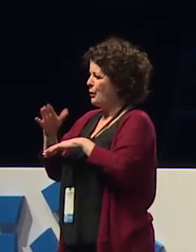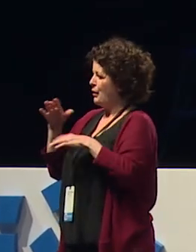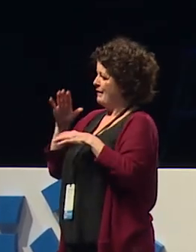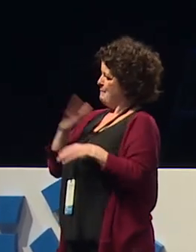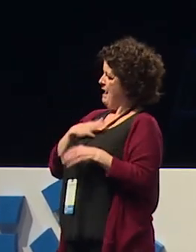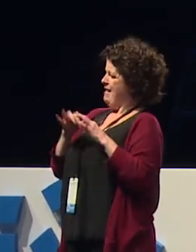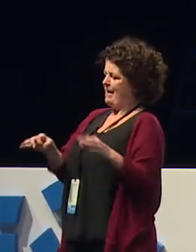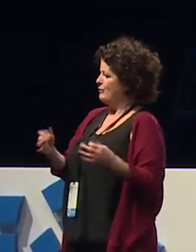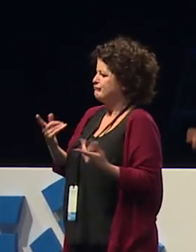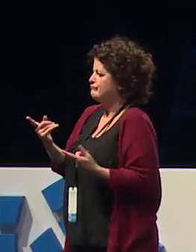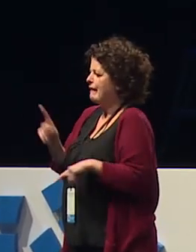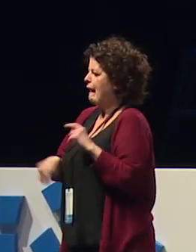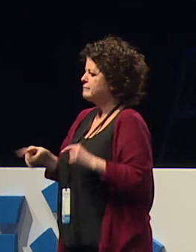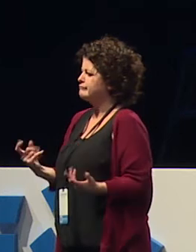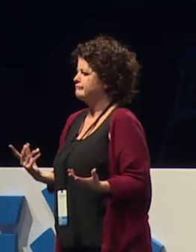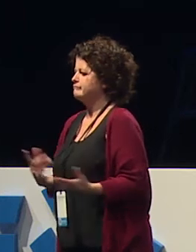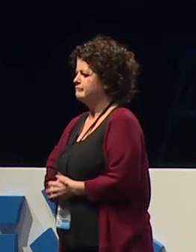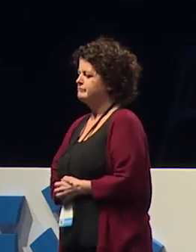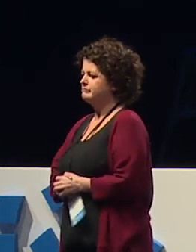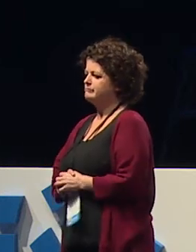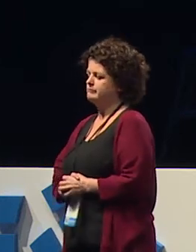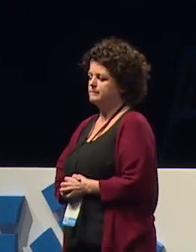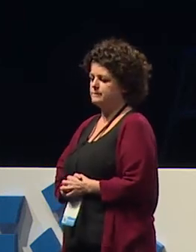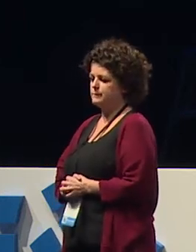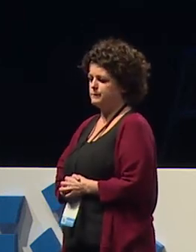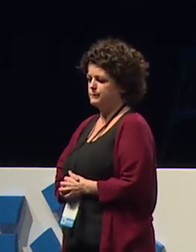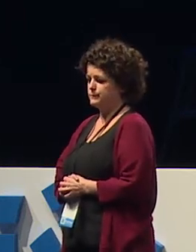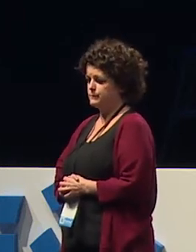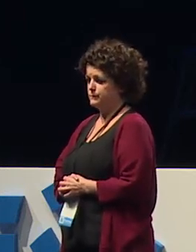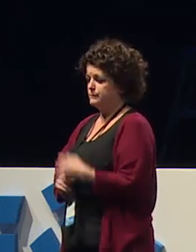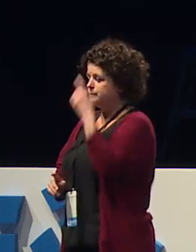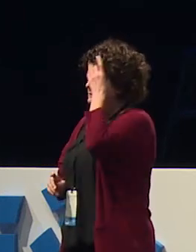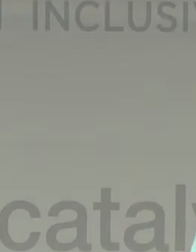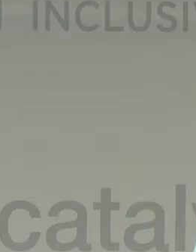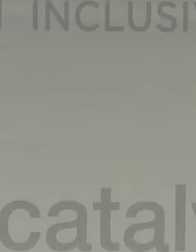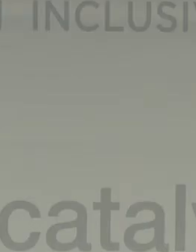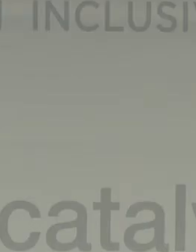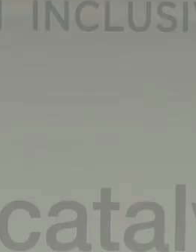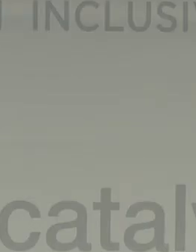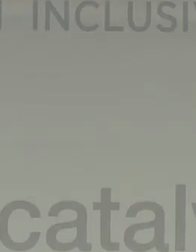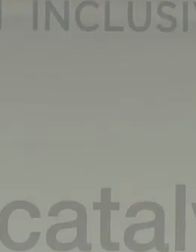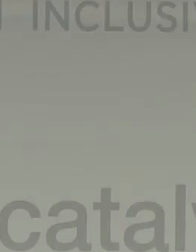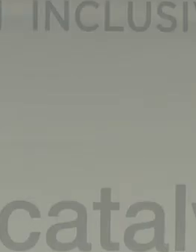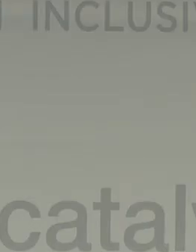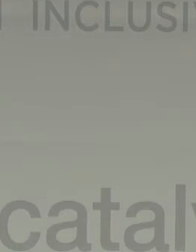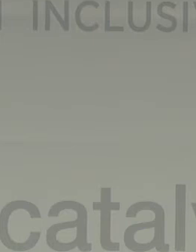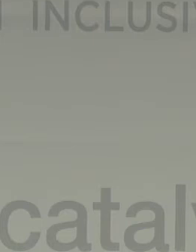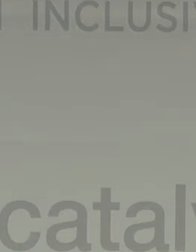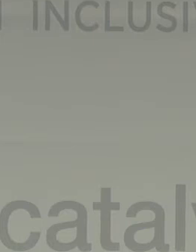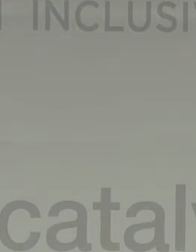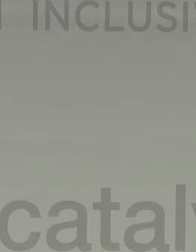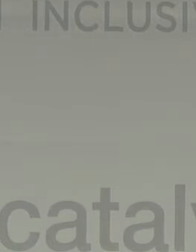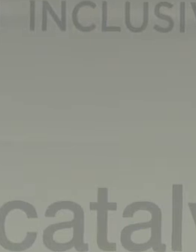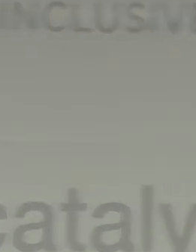not even a keyboard because I just have a Chromebook or whatever. So just thinking about like these are real